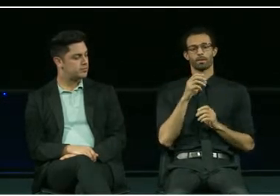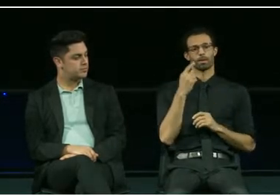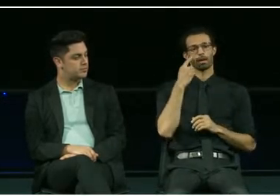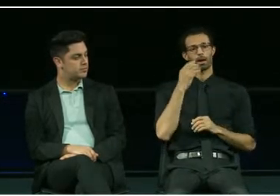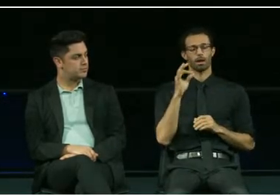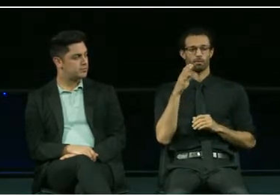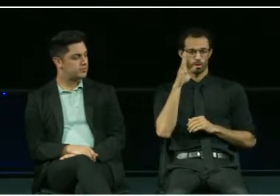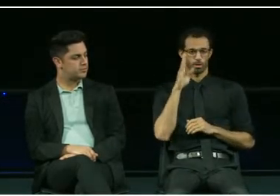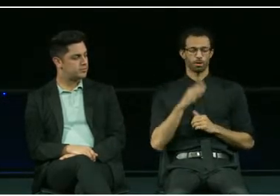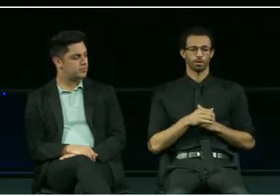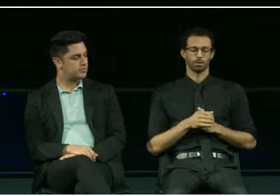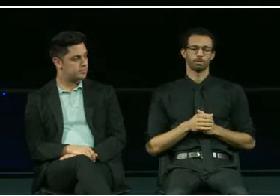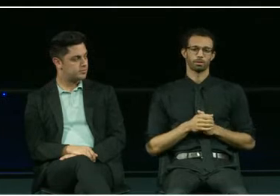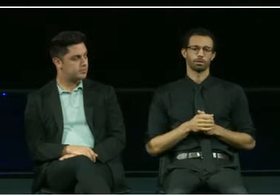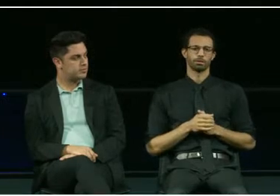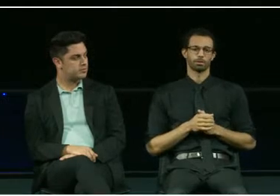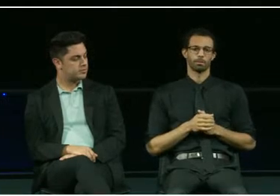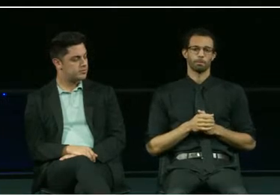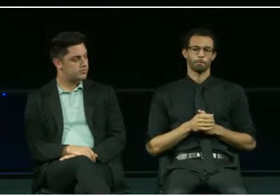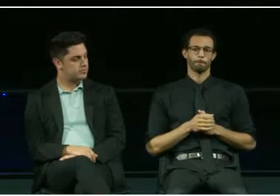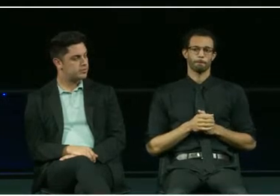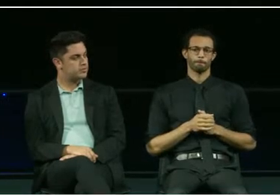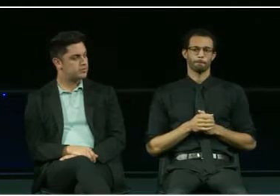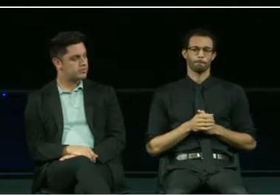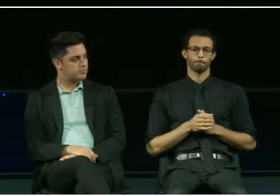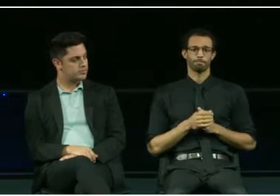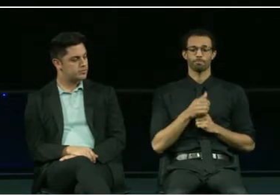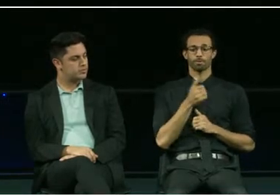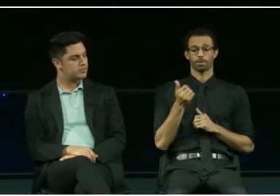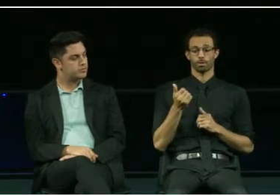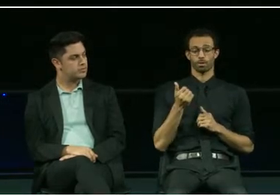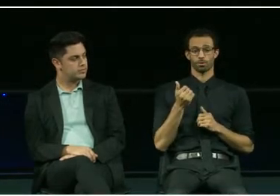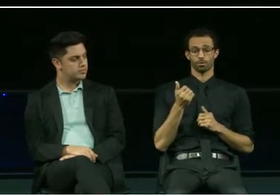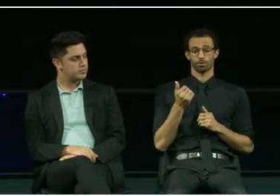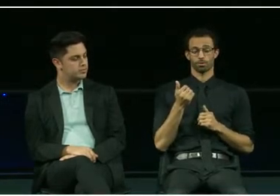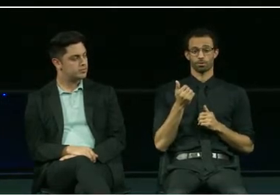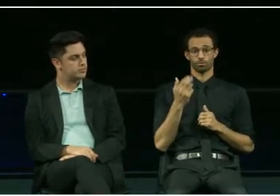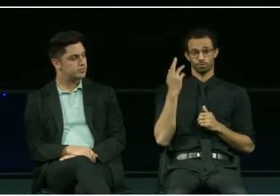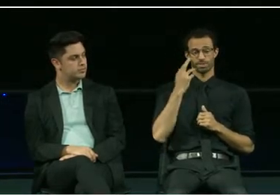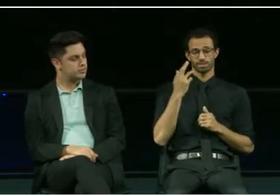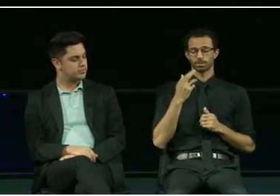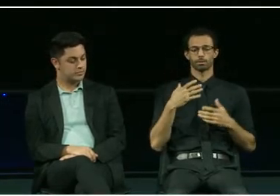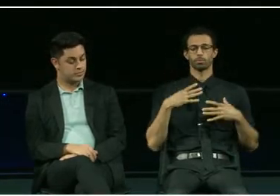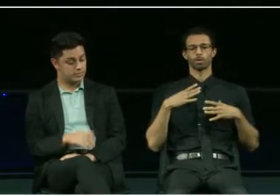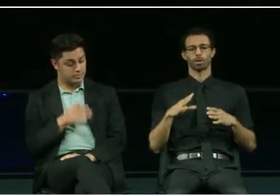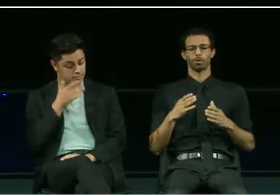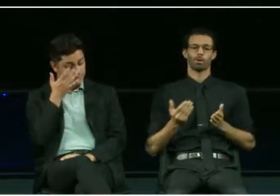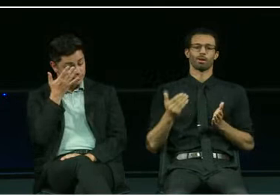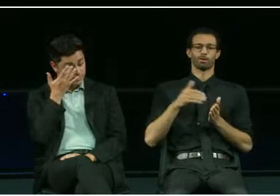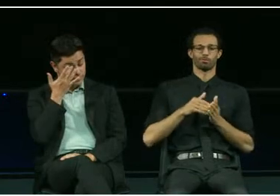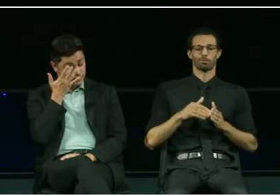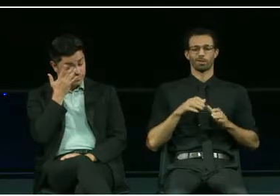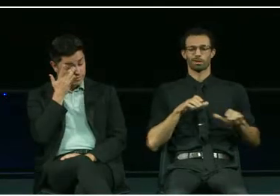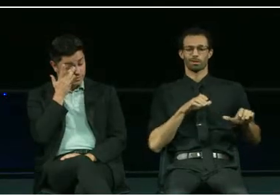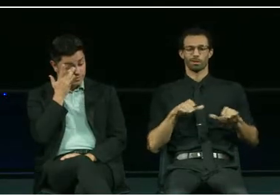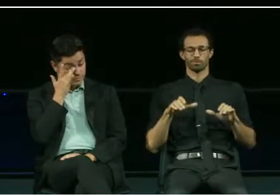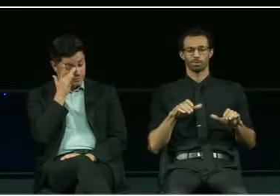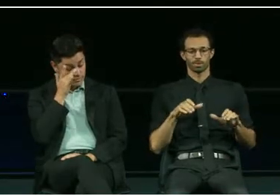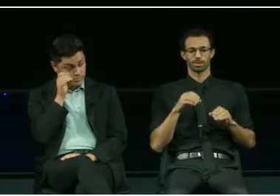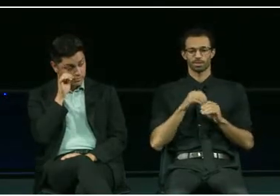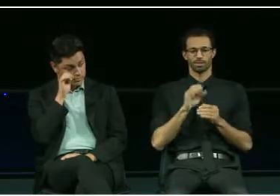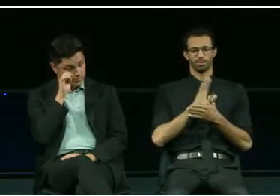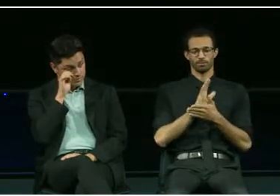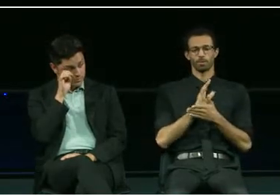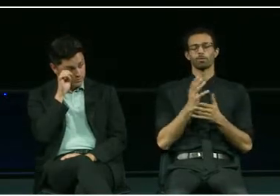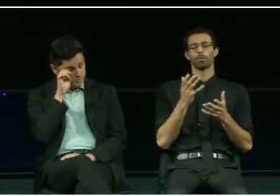And then the other thing about Ariel's was we didn't want to have any reenactments in the film. We wanted people to be